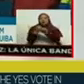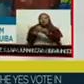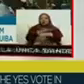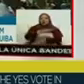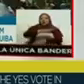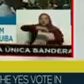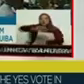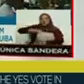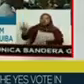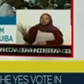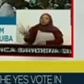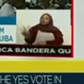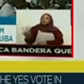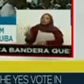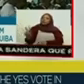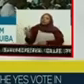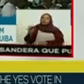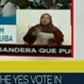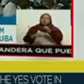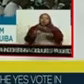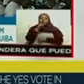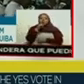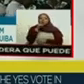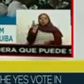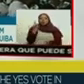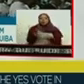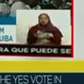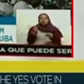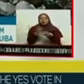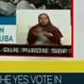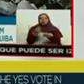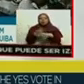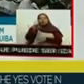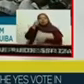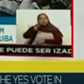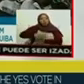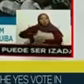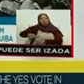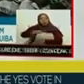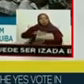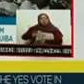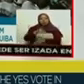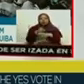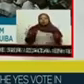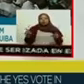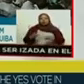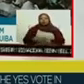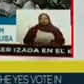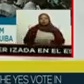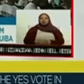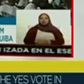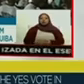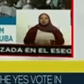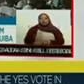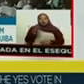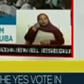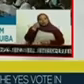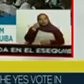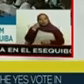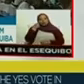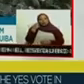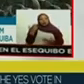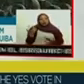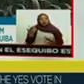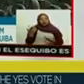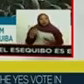long. So despite the hybrid war, despite the theft of $2 billion in Venezuelan